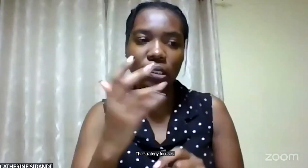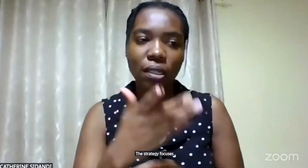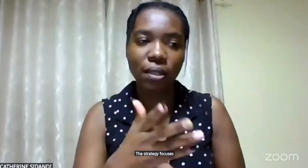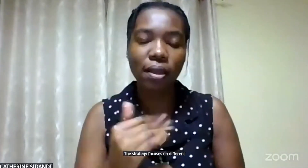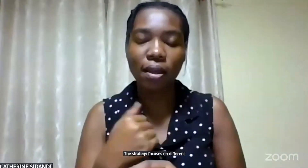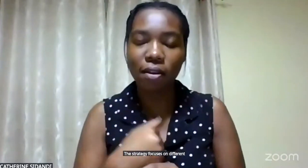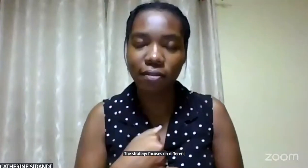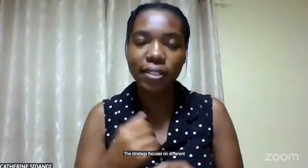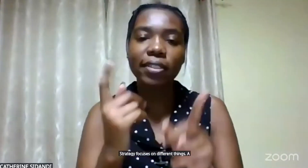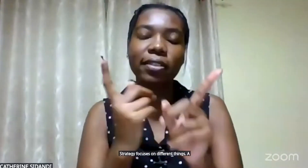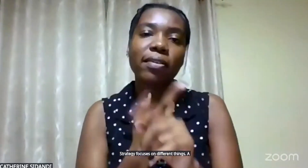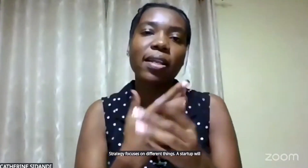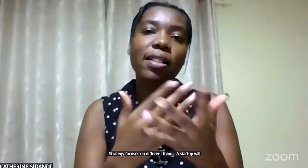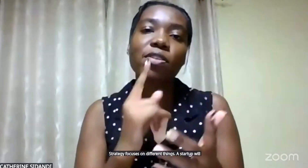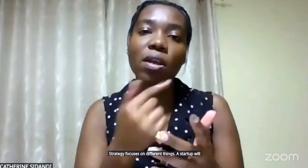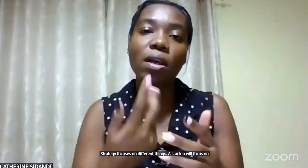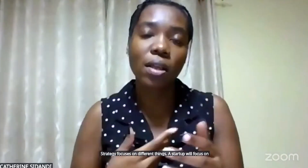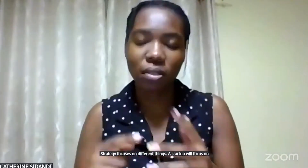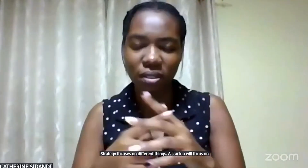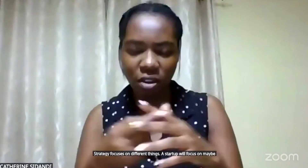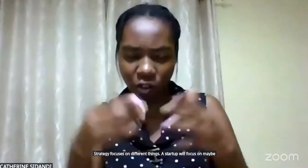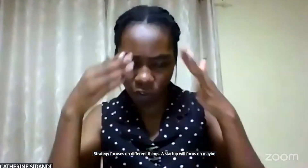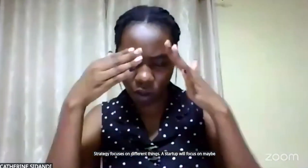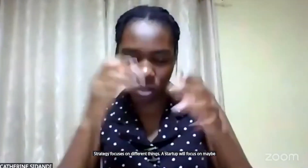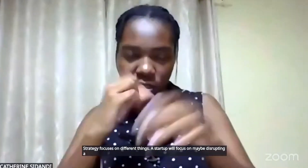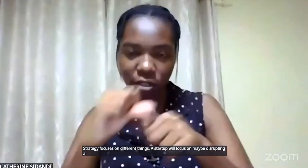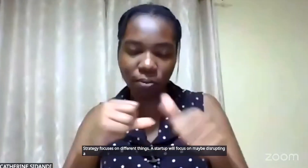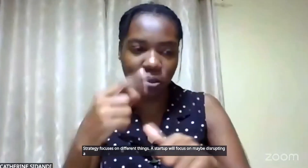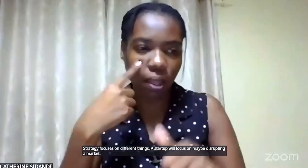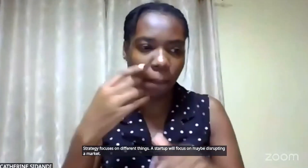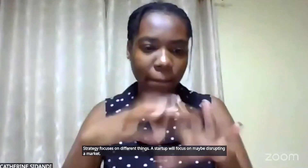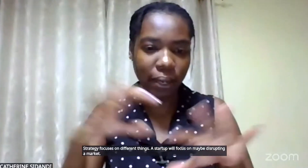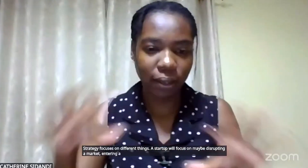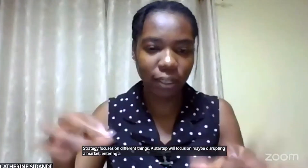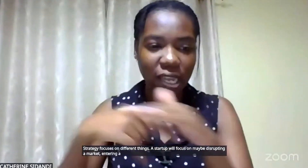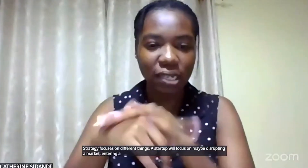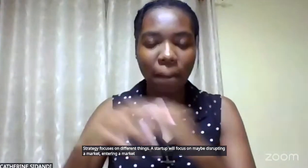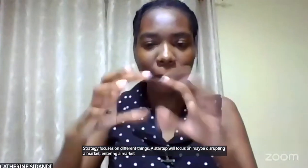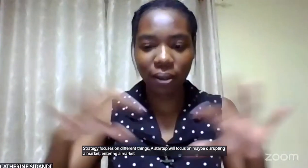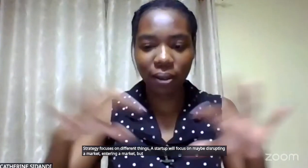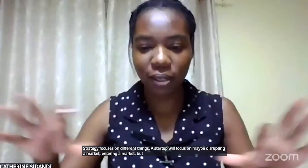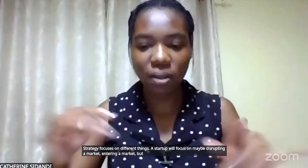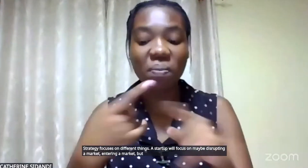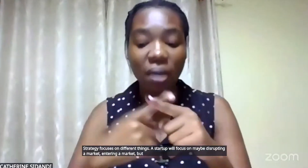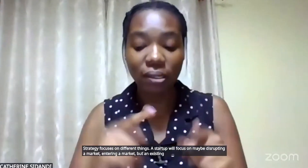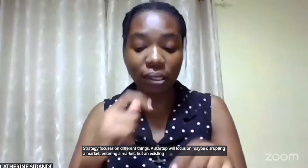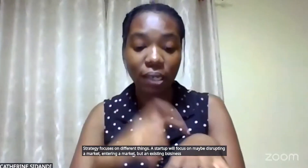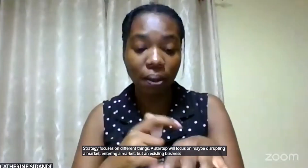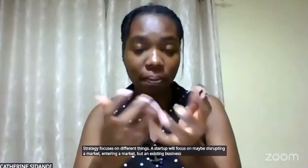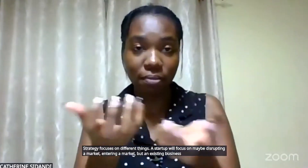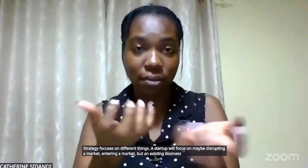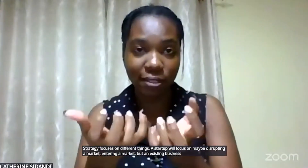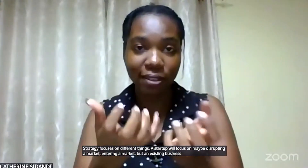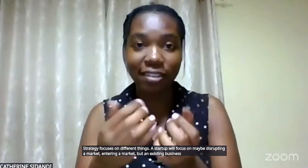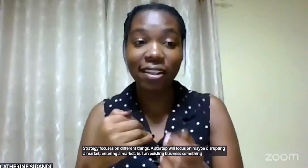A startup will focus on maybe disrupting a market, entering a market, but an existing business, something